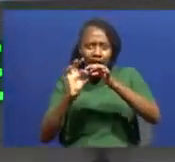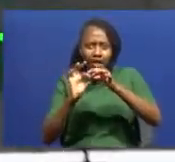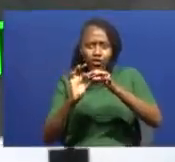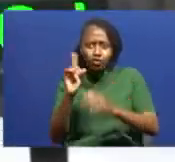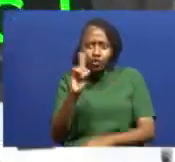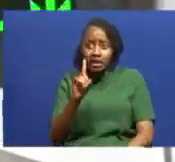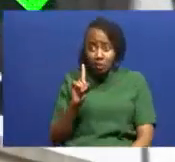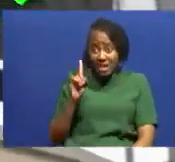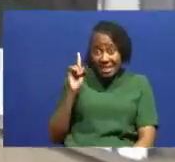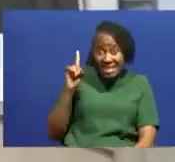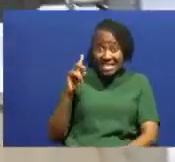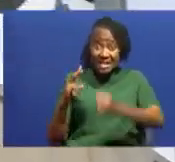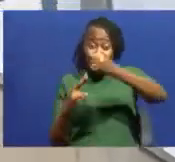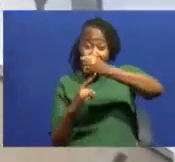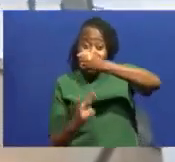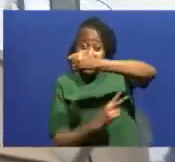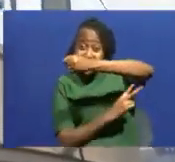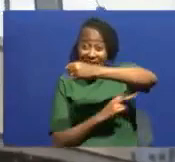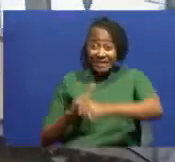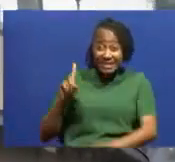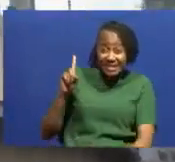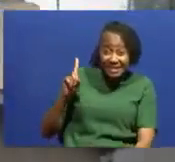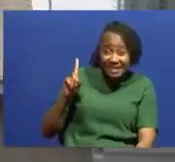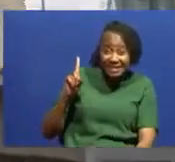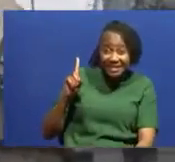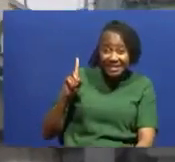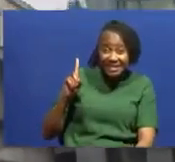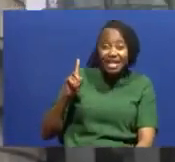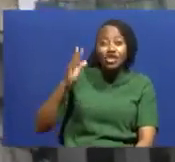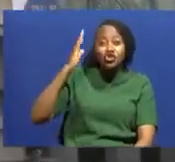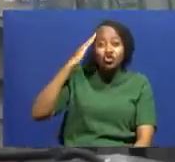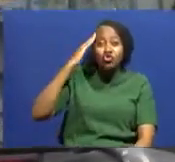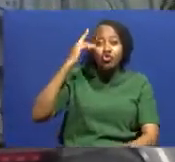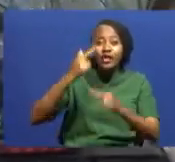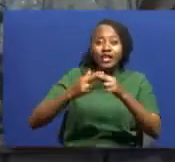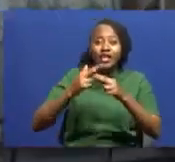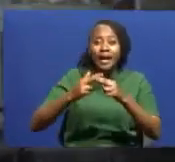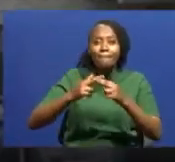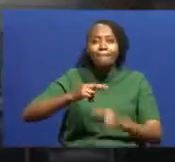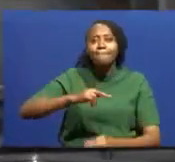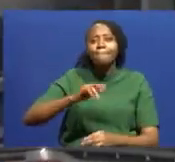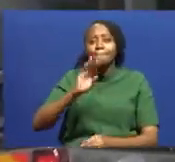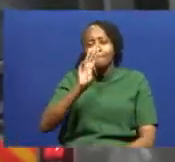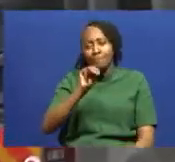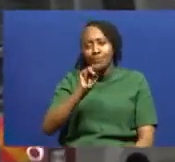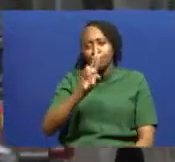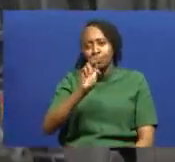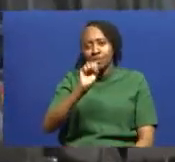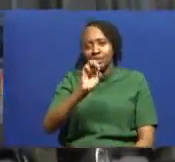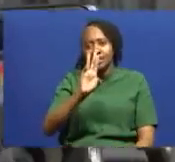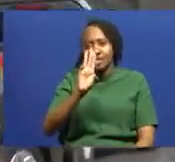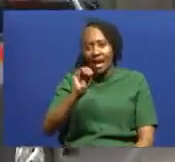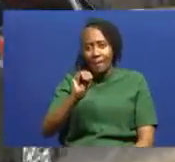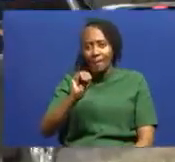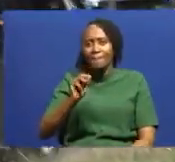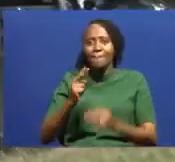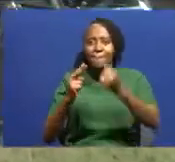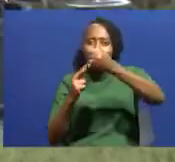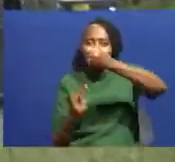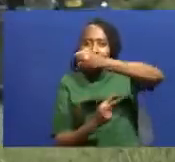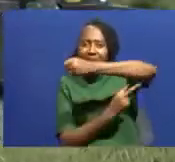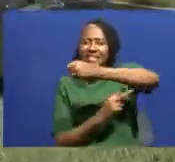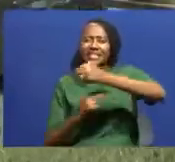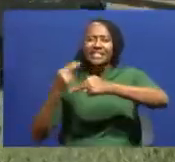This bridge, Ainsworth Bridge, commonly known as the Museum Bridge, forms a historic pattern